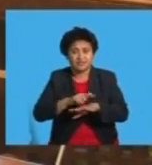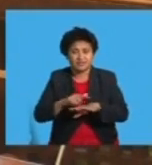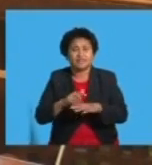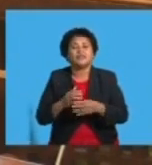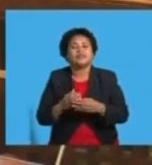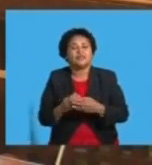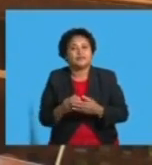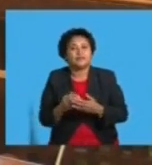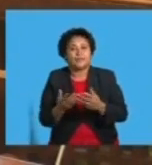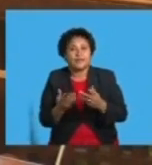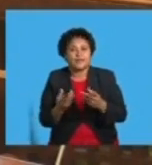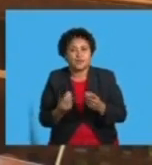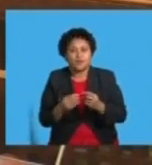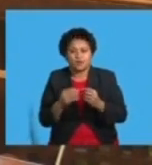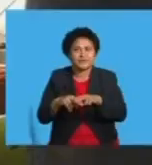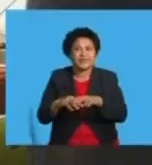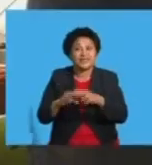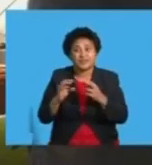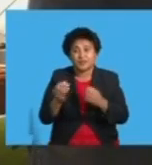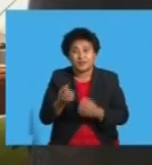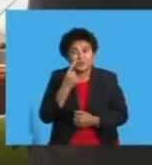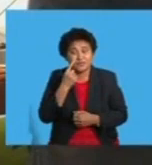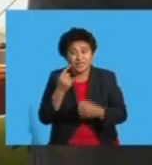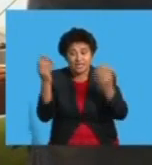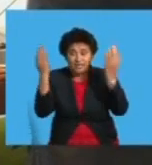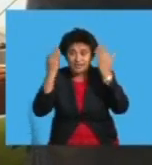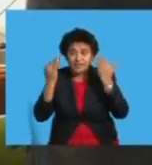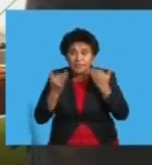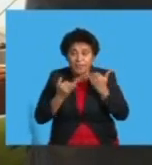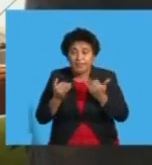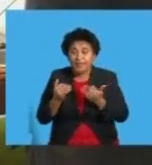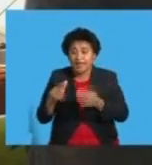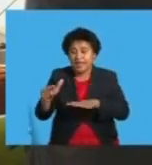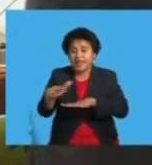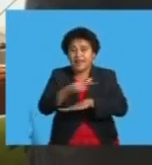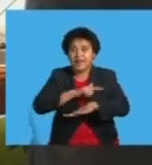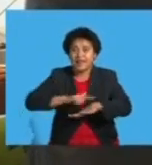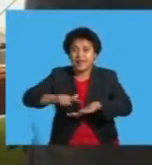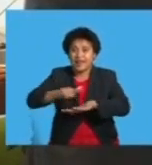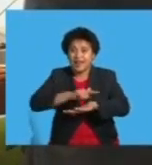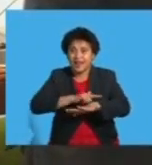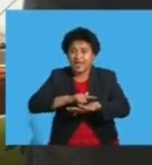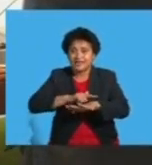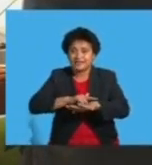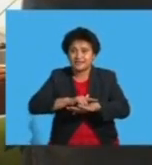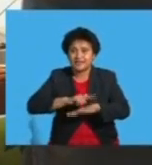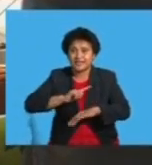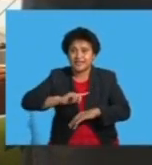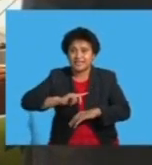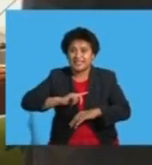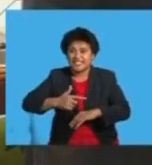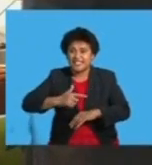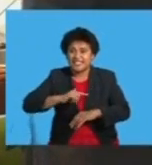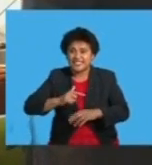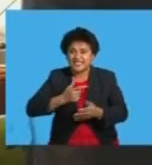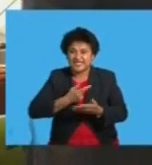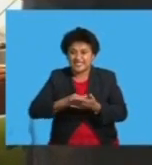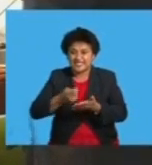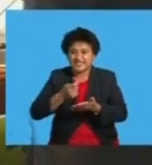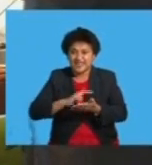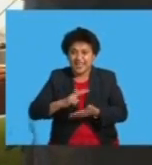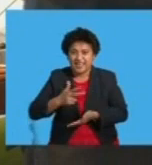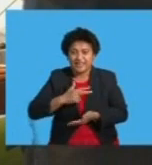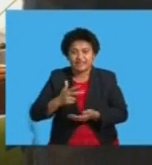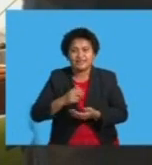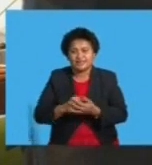18,000 to 12,000? That's the question. Land leases which were started expiring in 1996, and